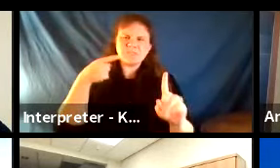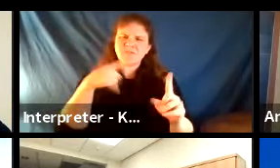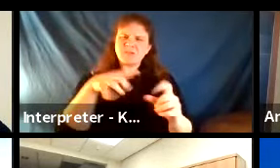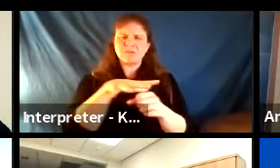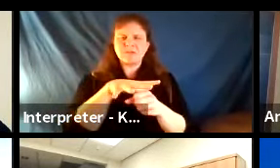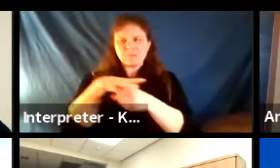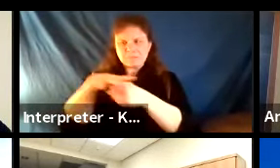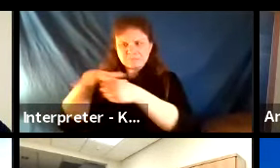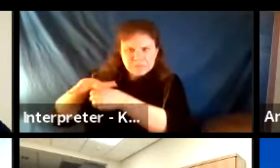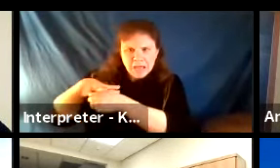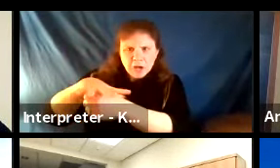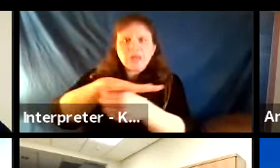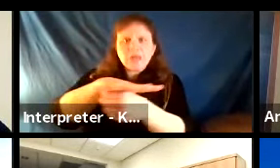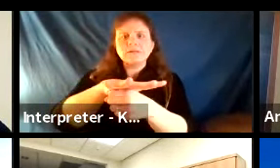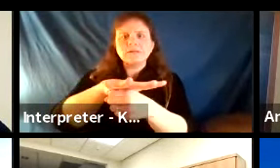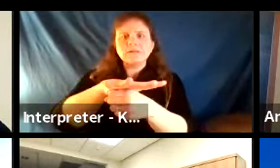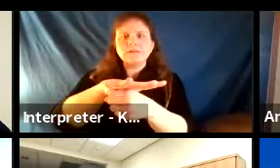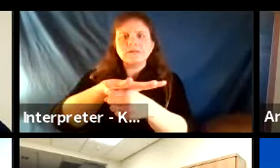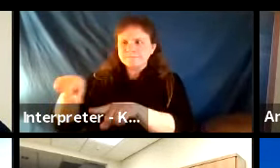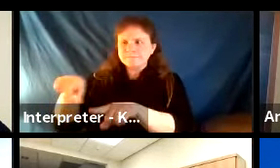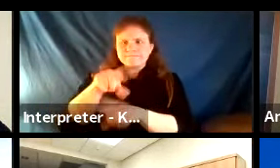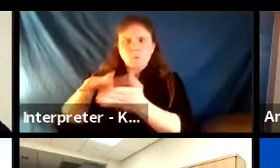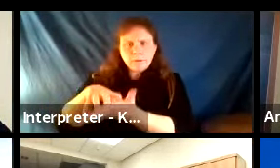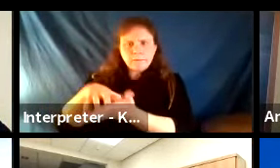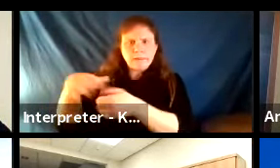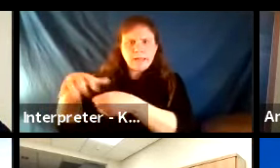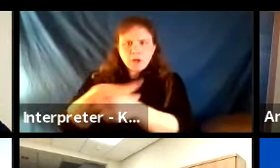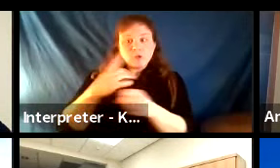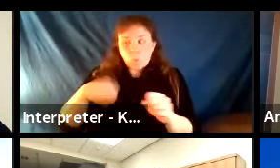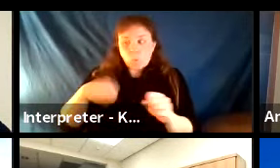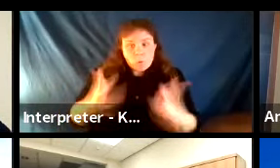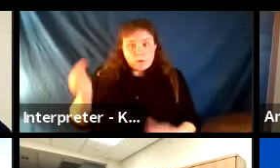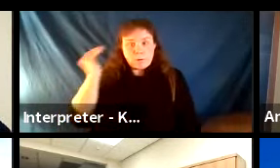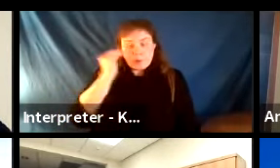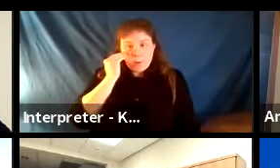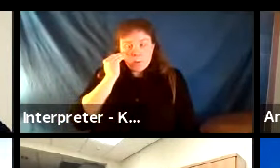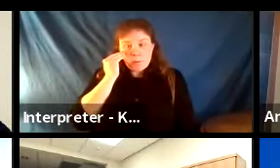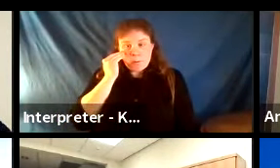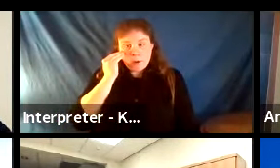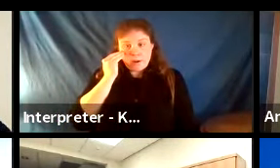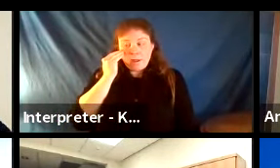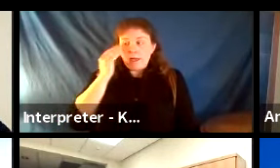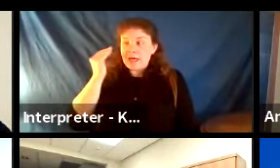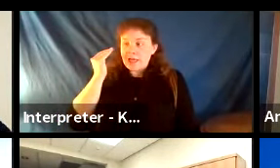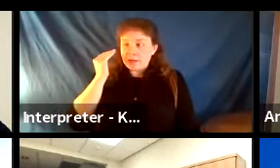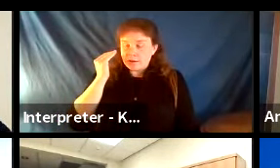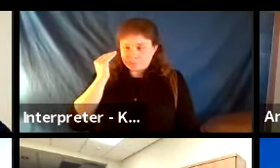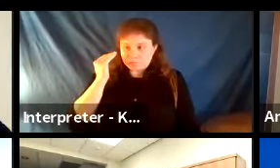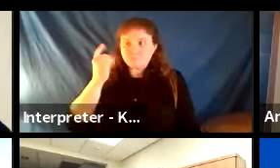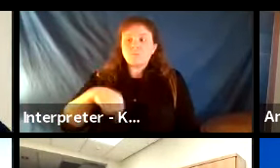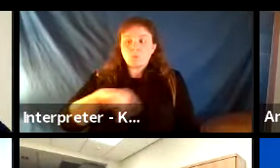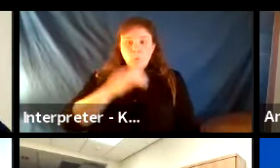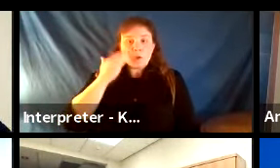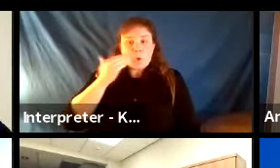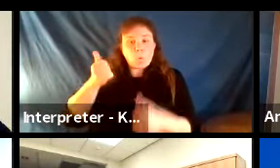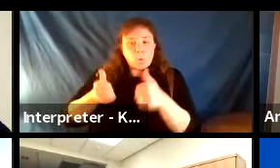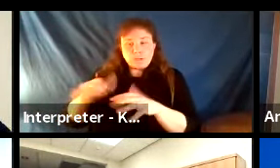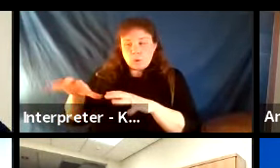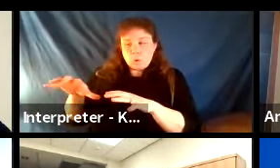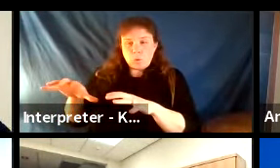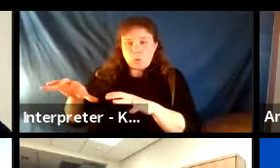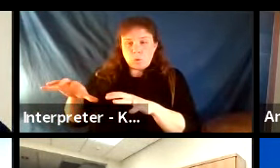are, and really trying to, and we know, folks that again are serving a lot of